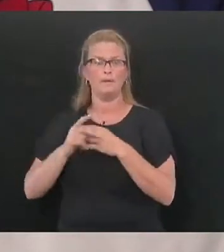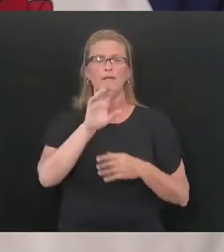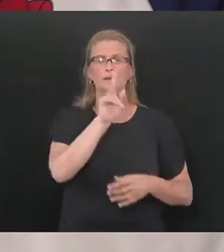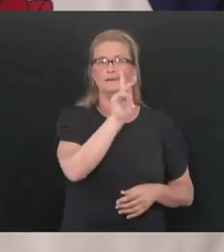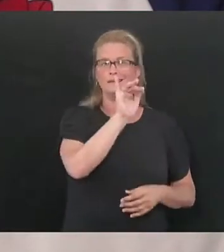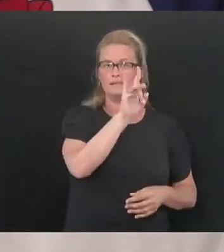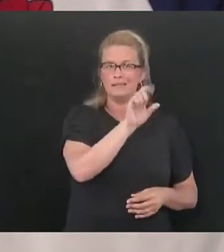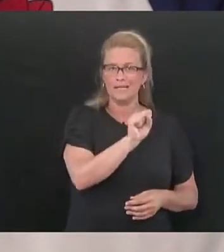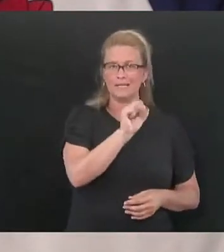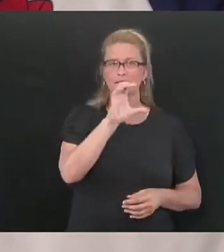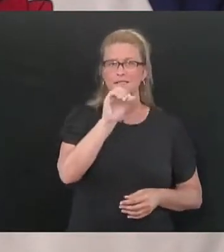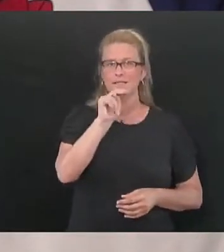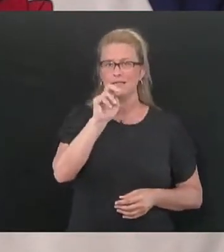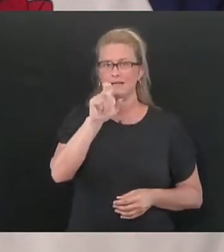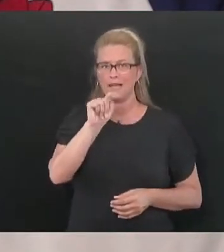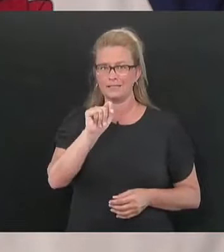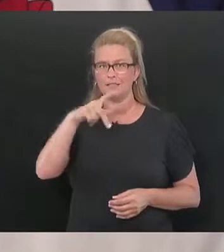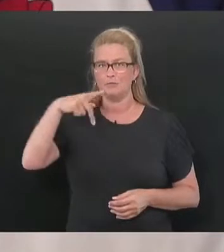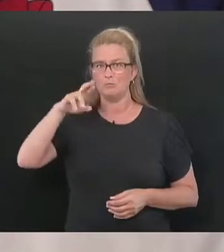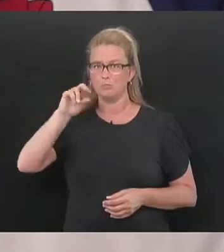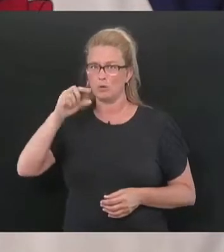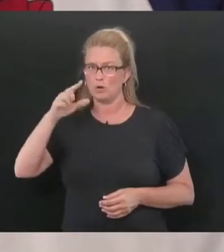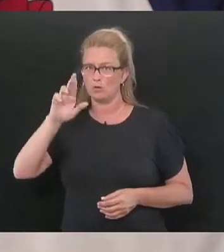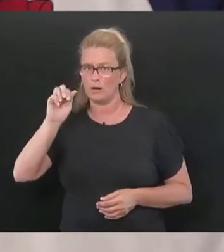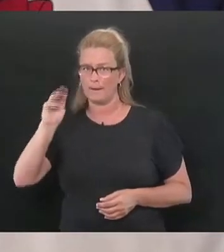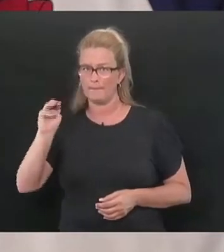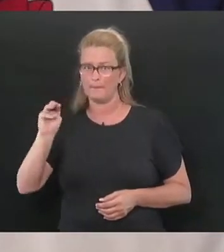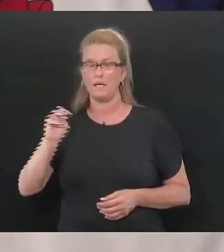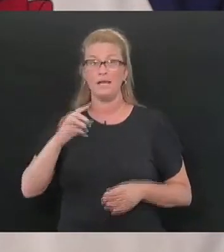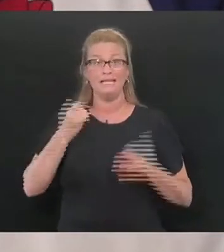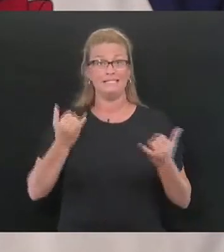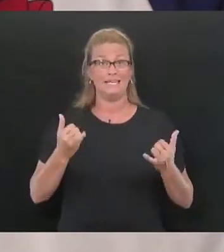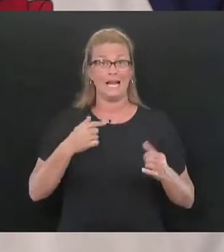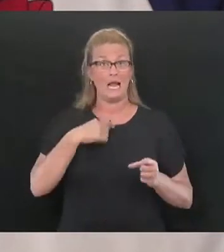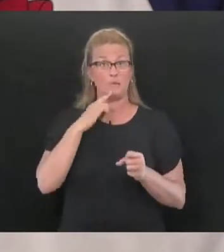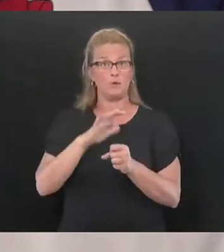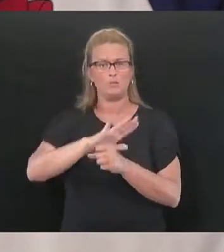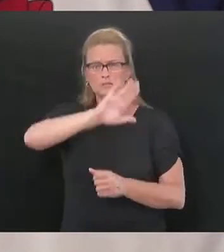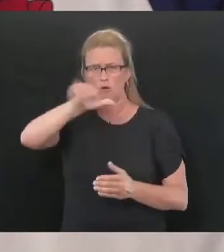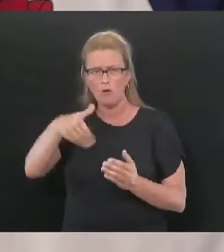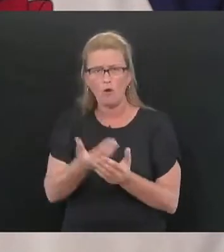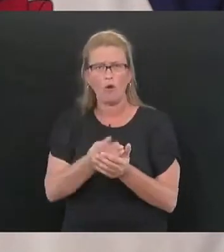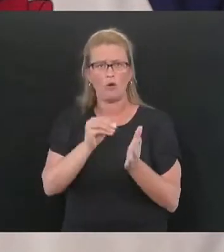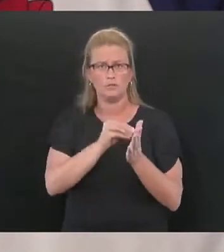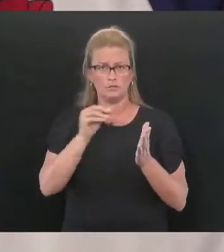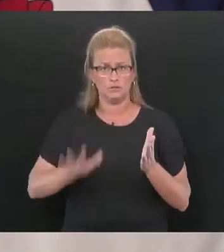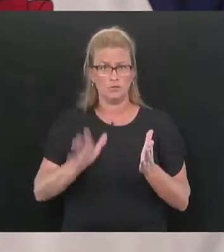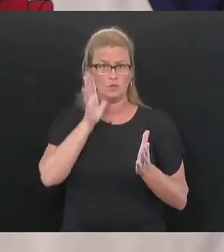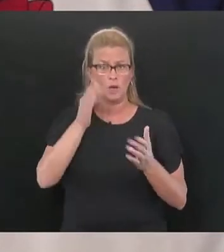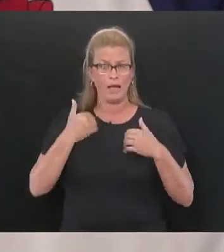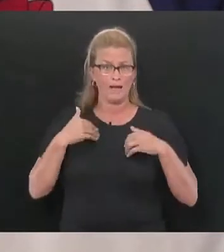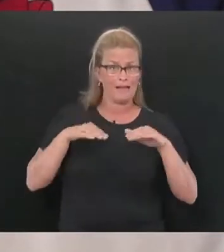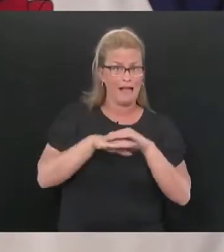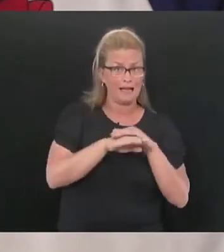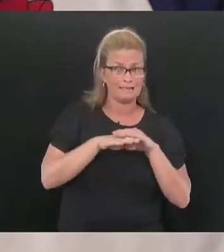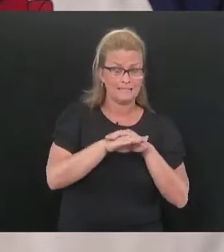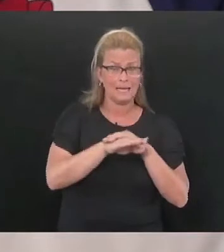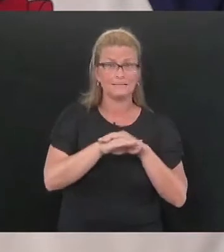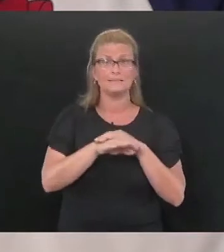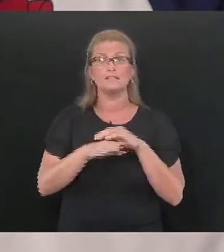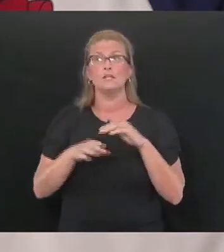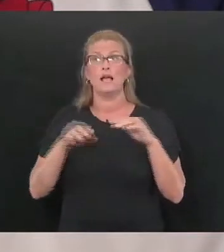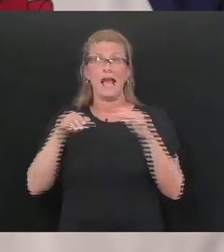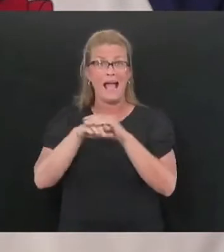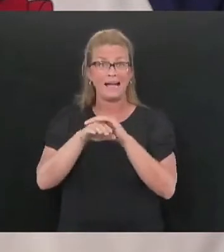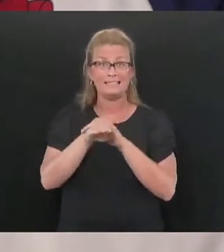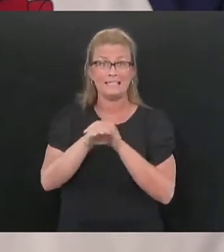Today, I am committing to make sure that all students within the state of West Virginia are going to have access to